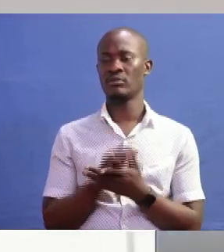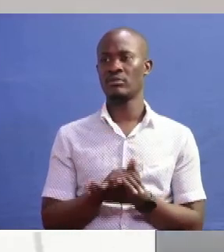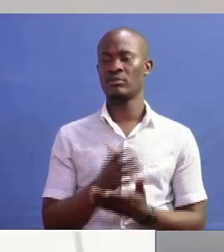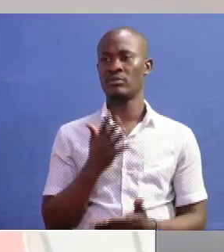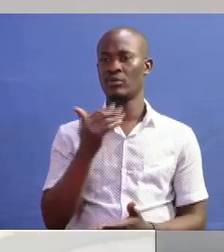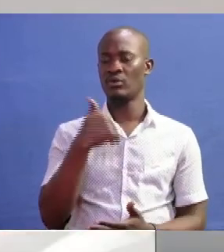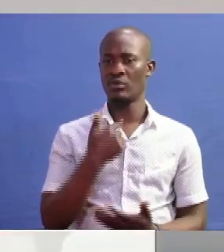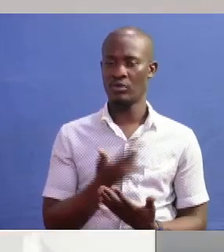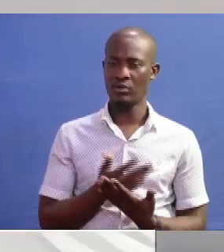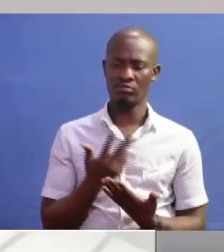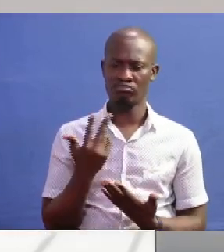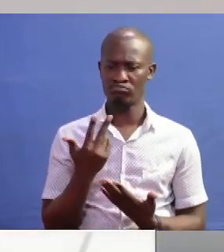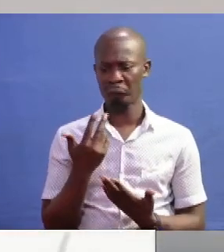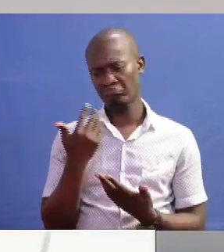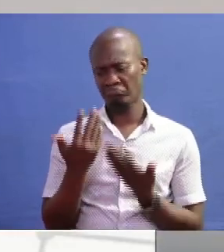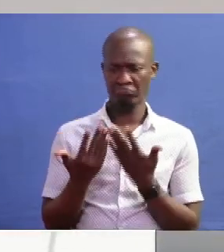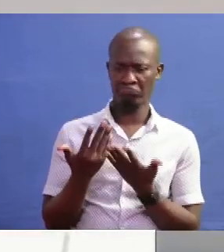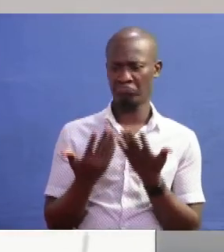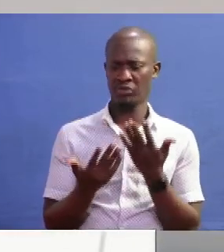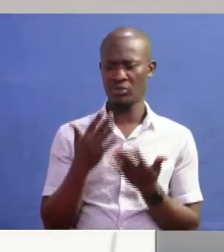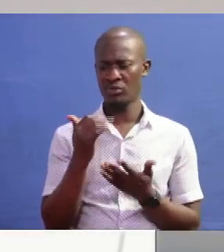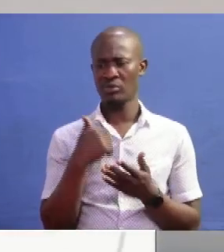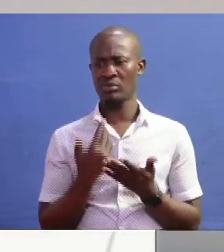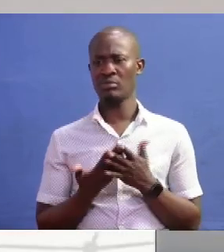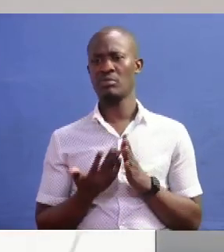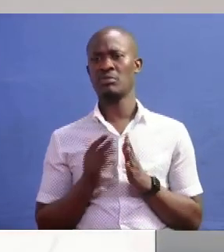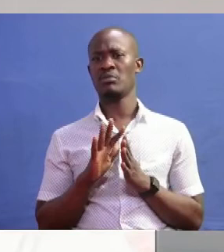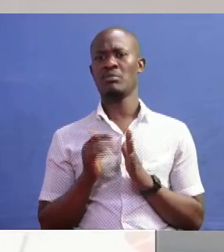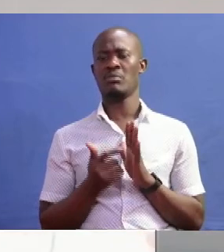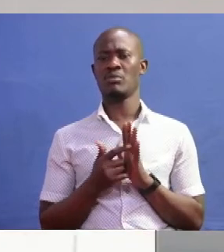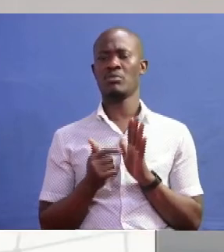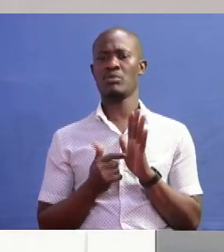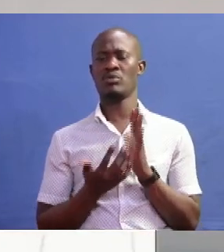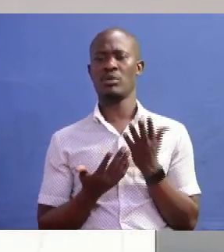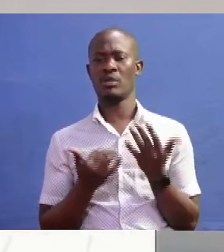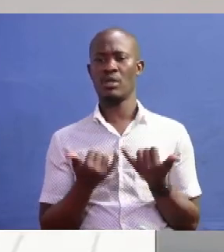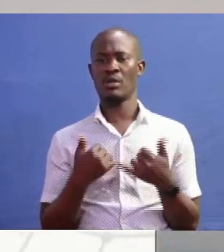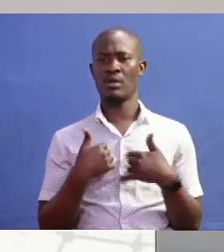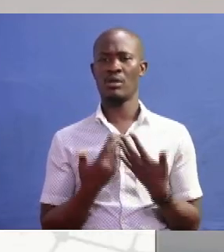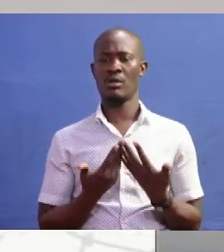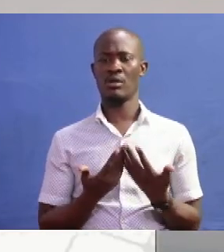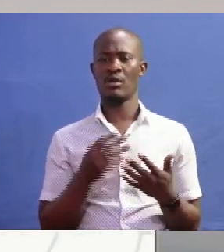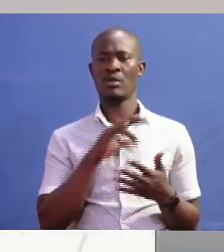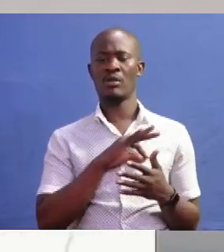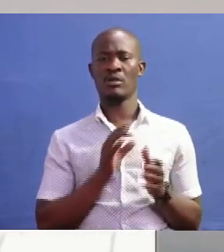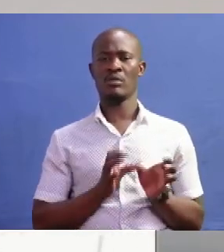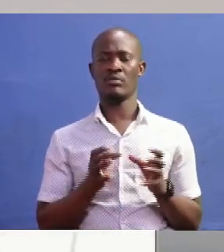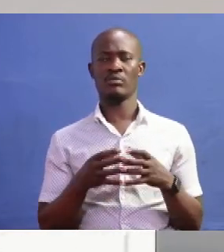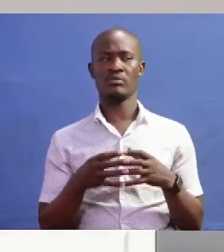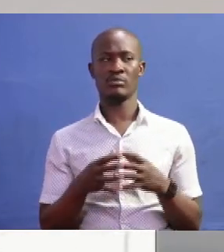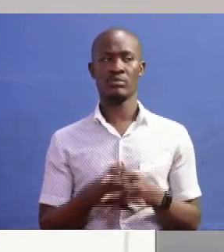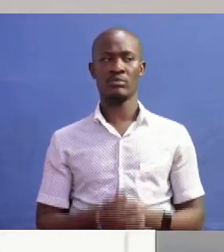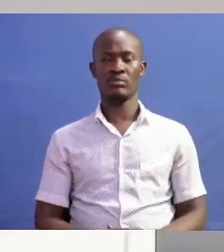you having second thoughts about it right now? About maybe also listing your company now that you are an investment company?